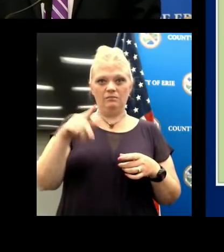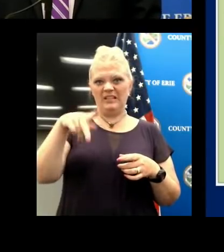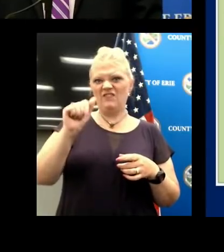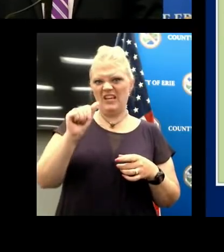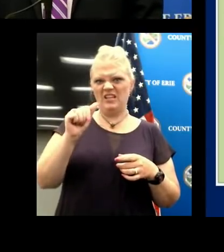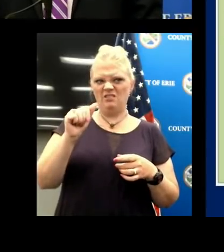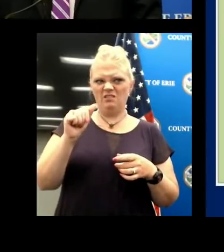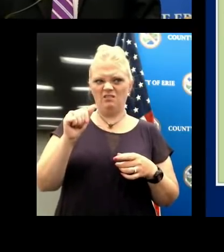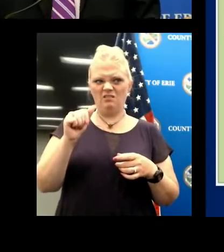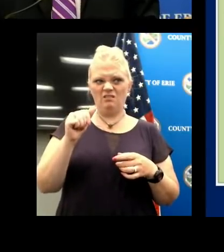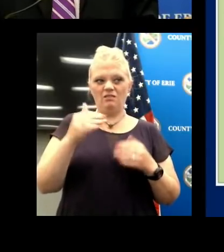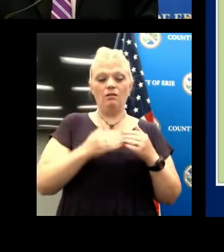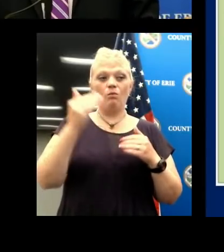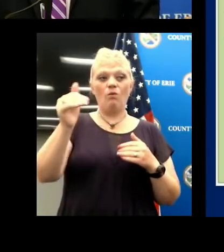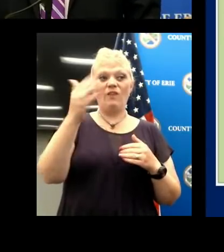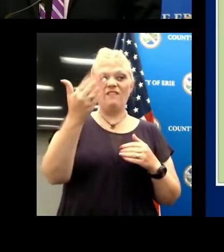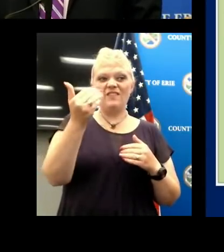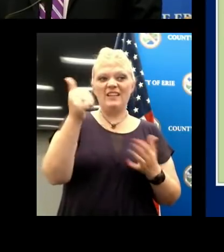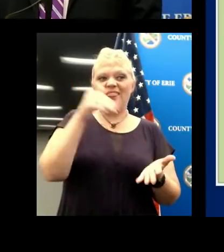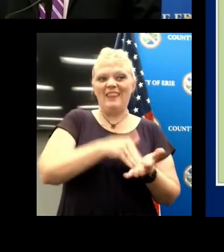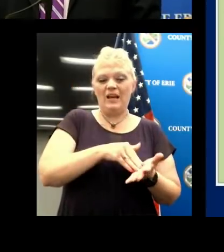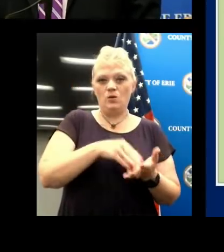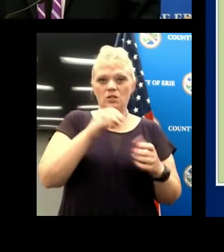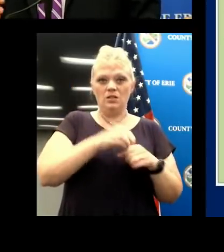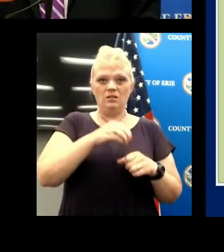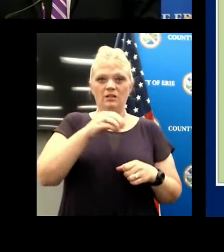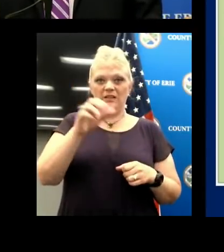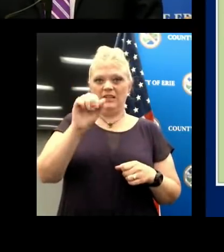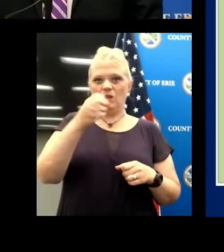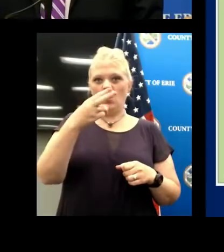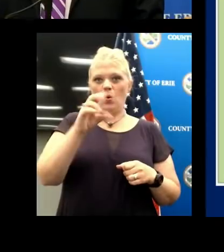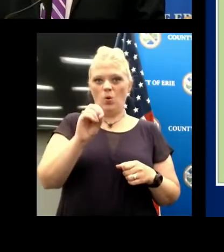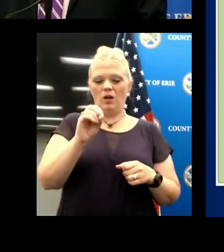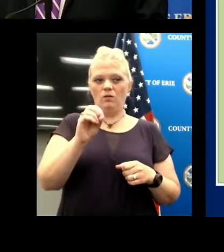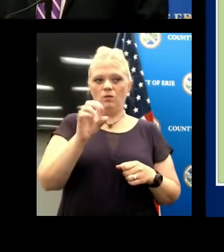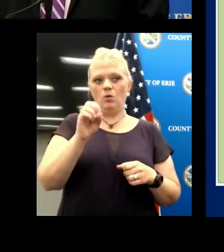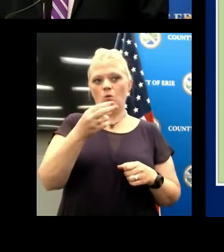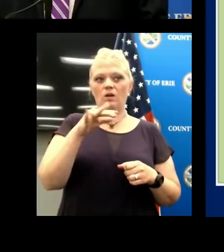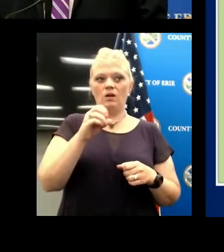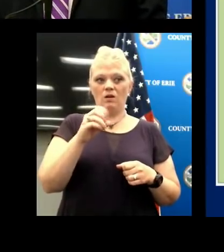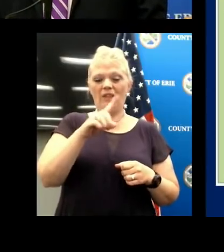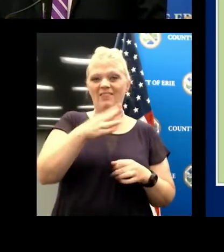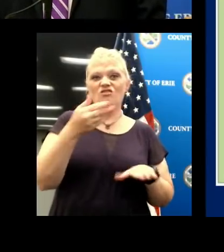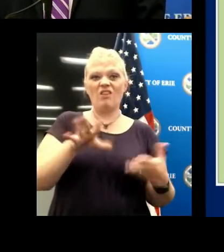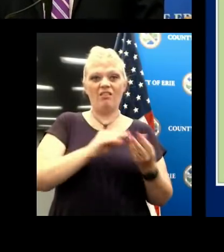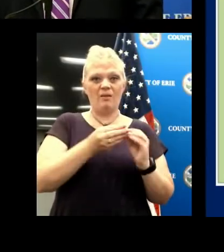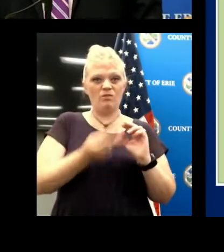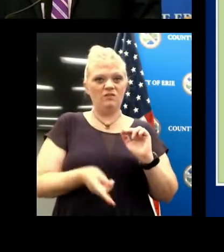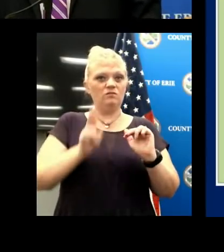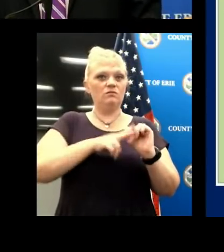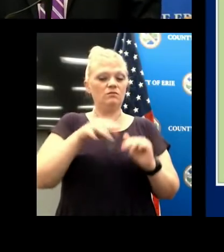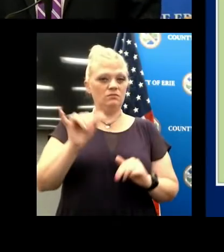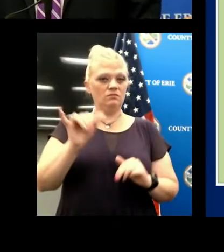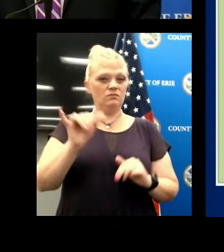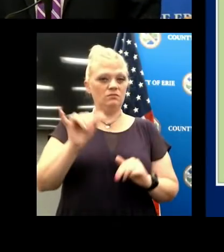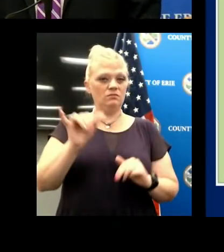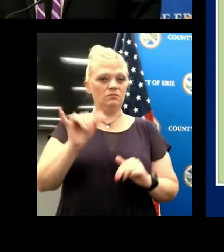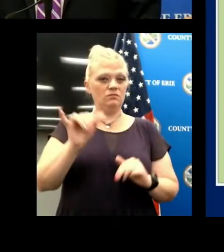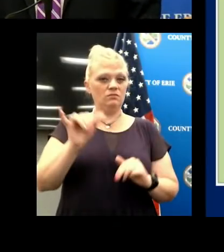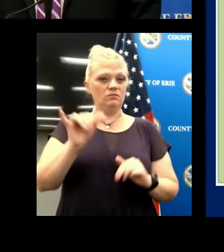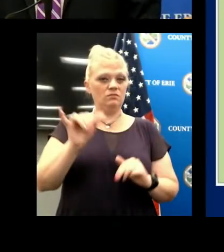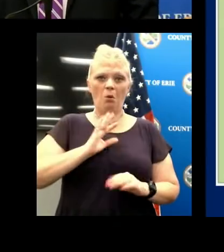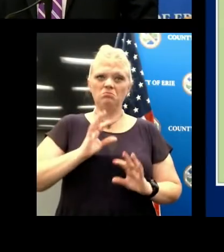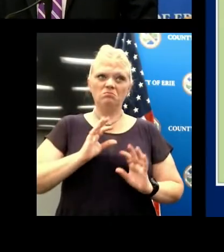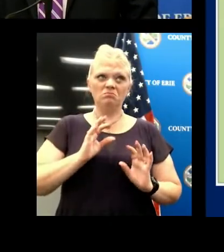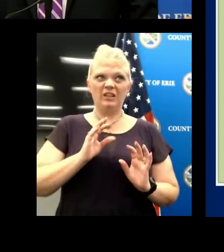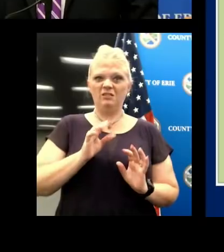and they have over 15,000 cases in Cuyahoga County. And as a result, their actual death numbers have increased too. They hardly had any deaths, and